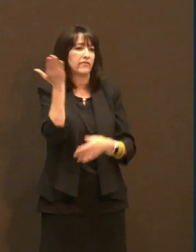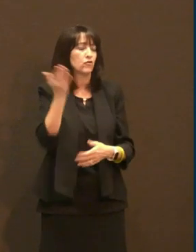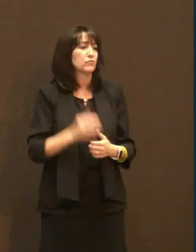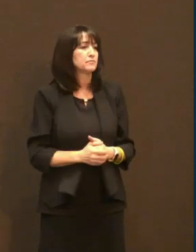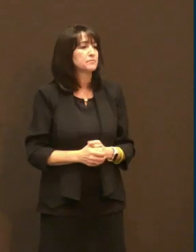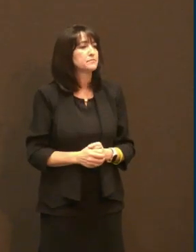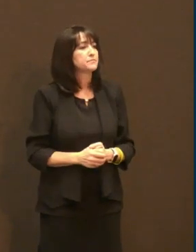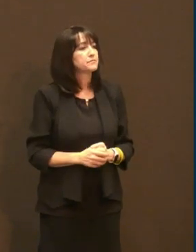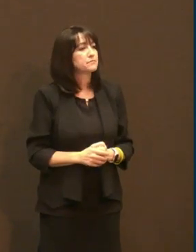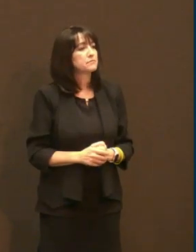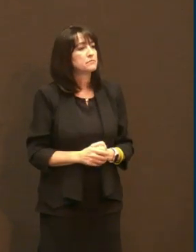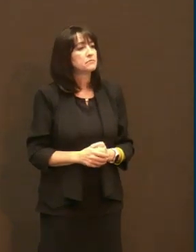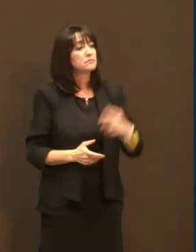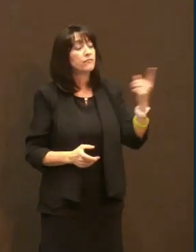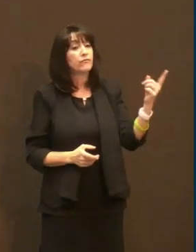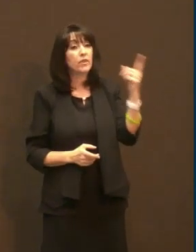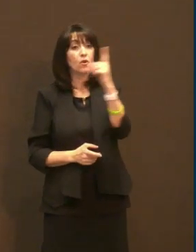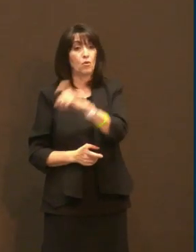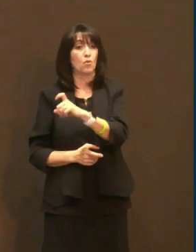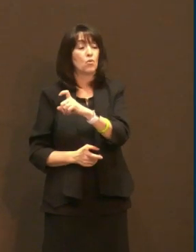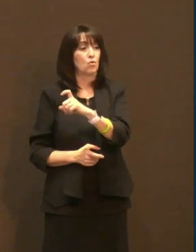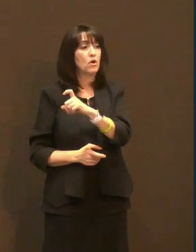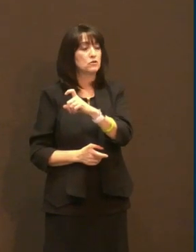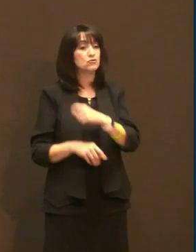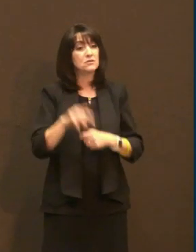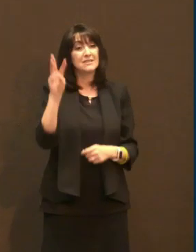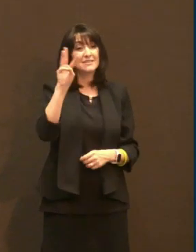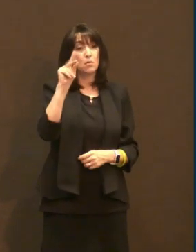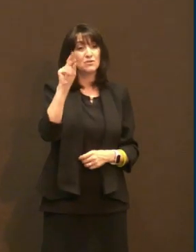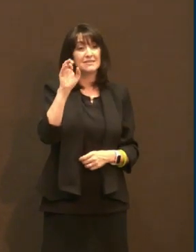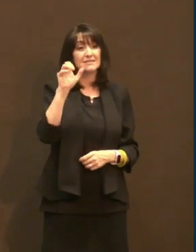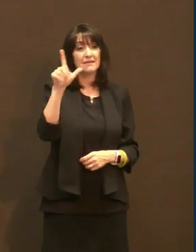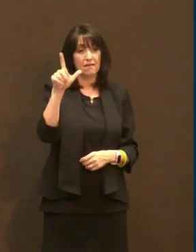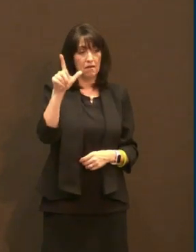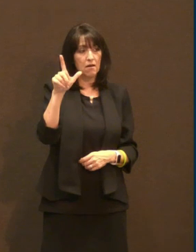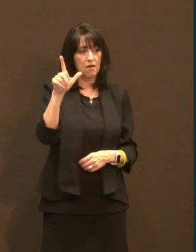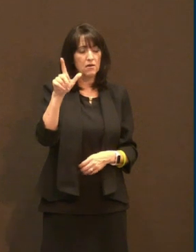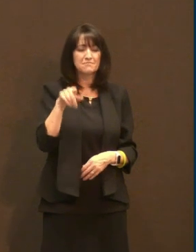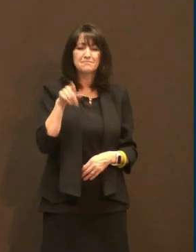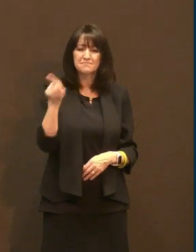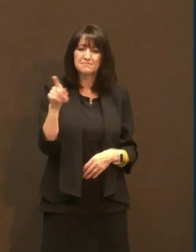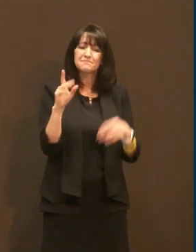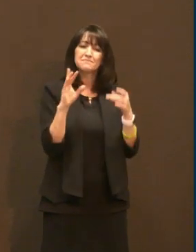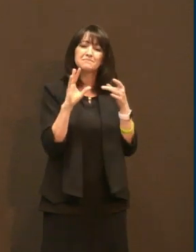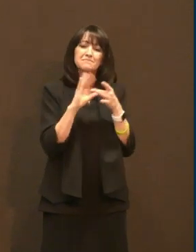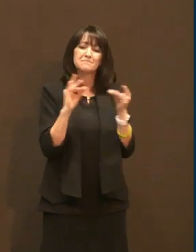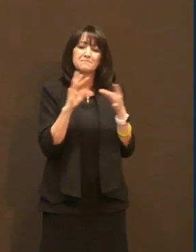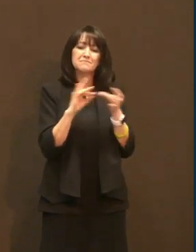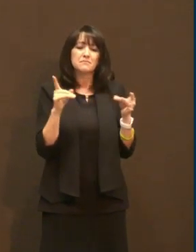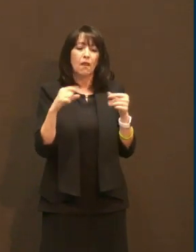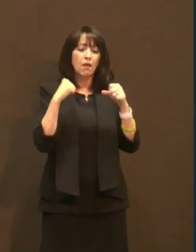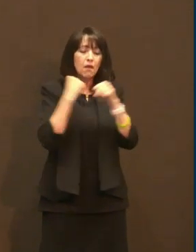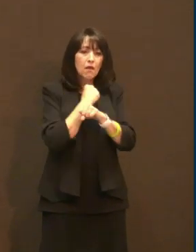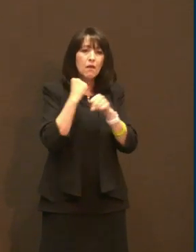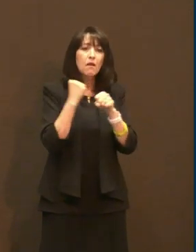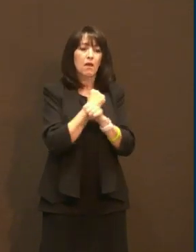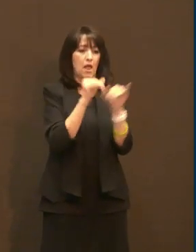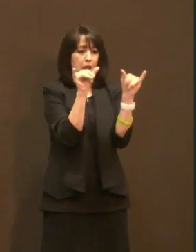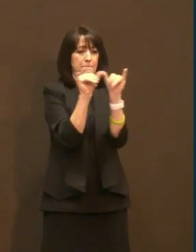Sean Green at WDEL says, you said last week you need a metric that combines science and economy to determine getting to phase